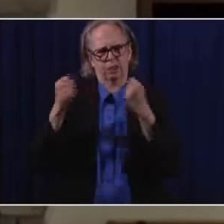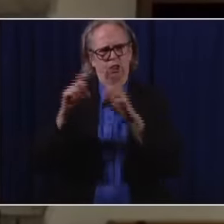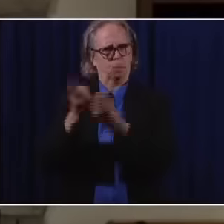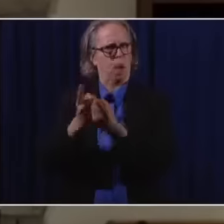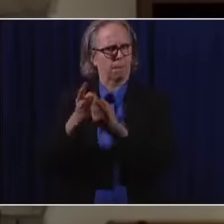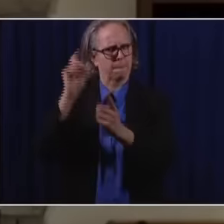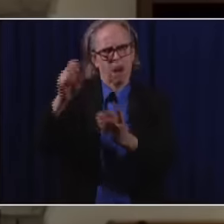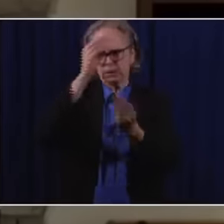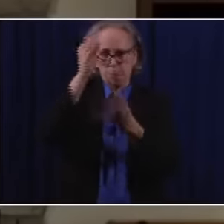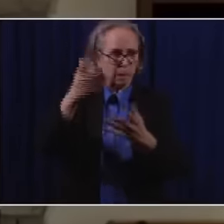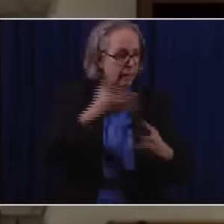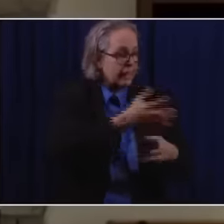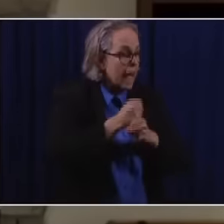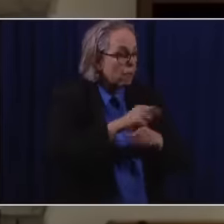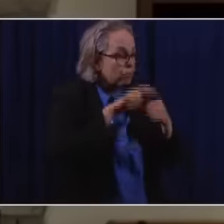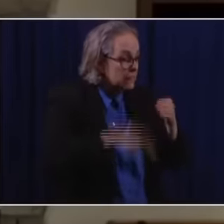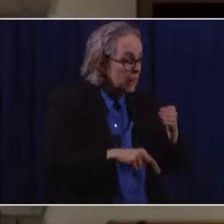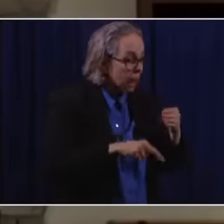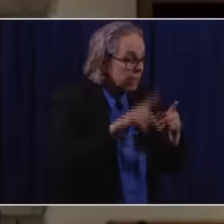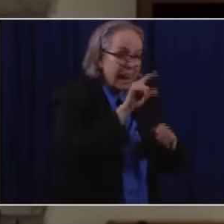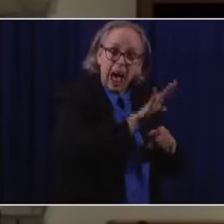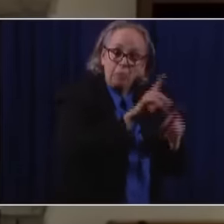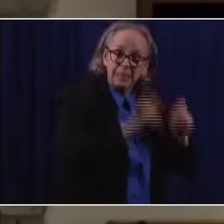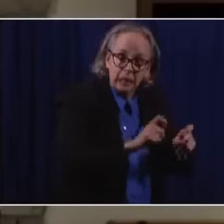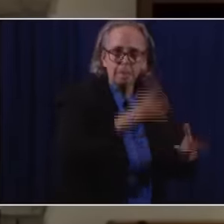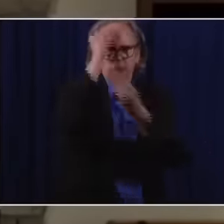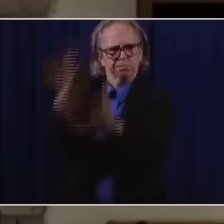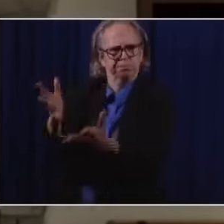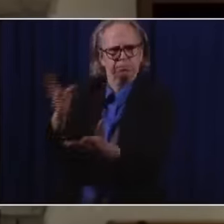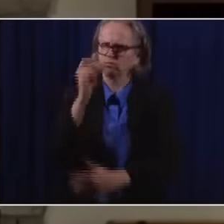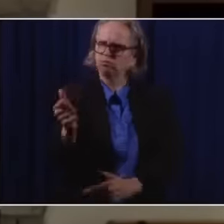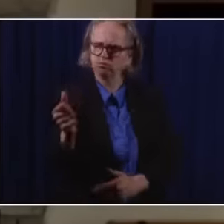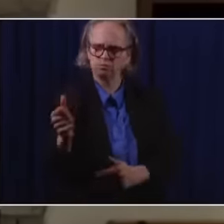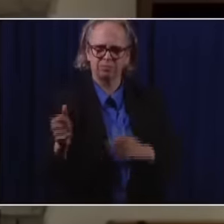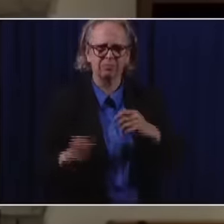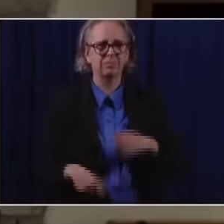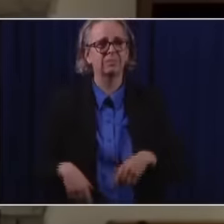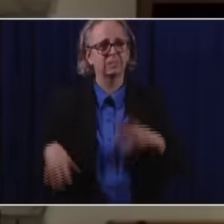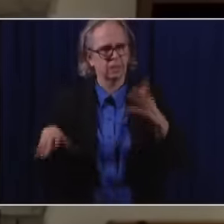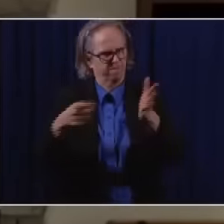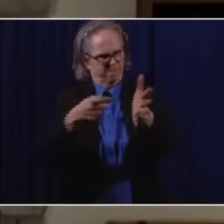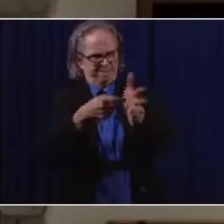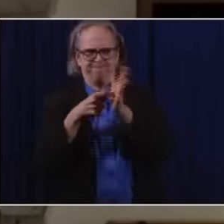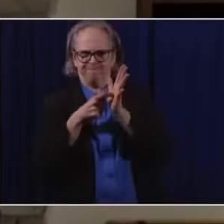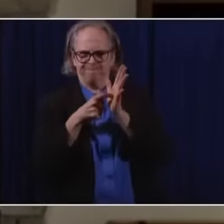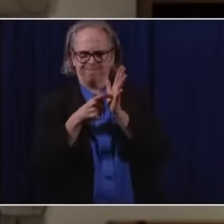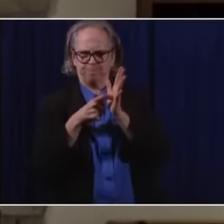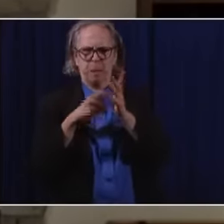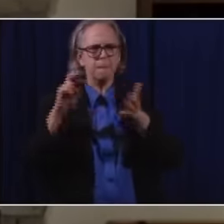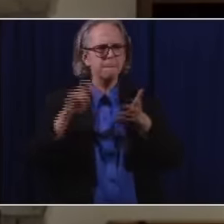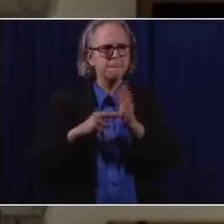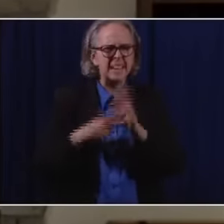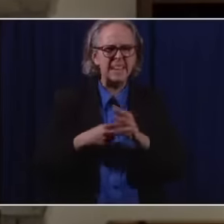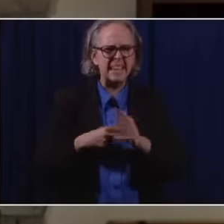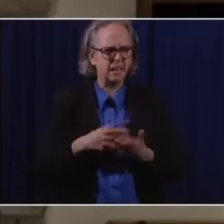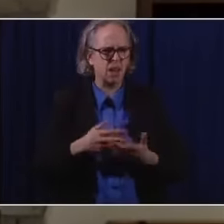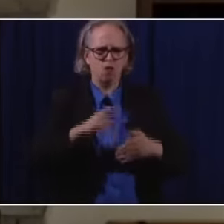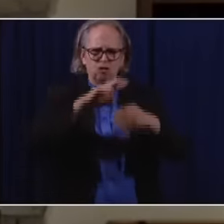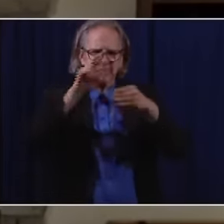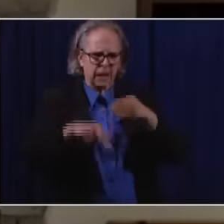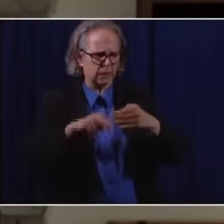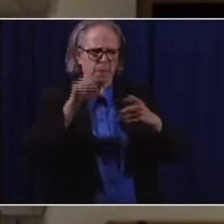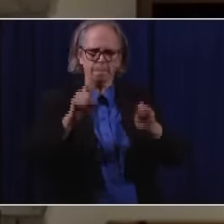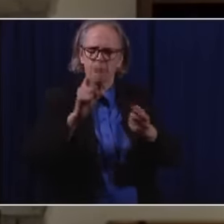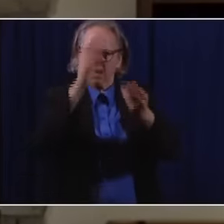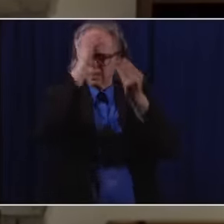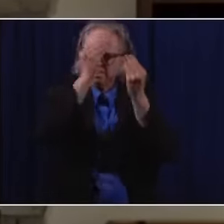other test results. Adding these categories will allow us to gather additional data for a more complete picture of how COVID is spreading in our